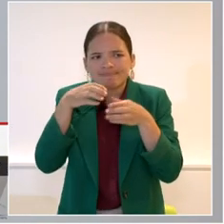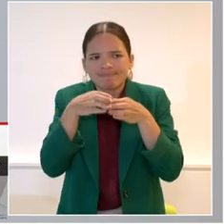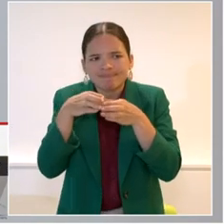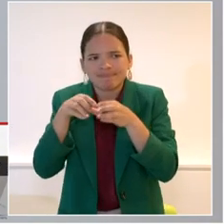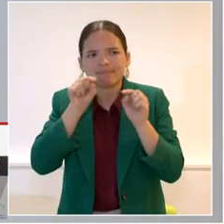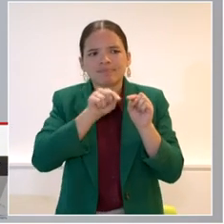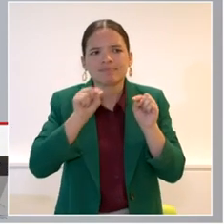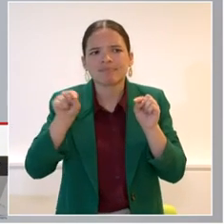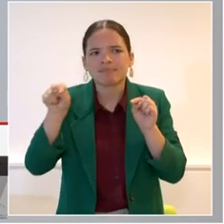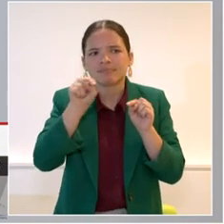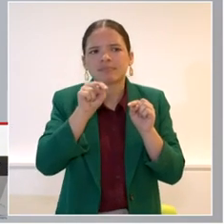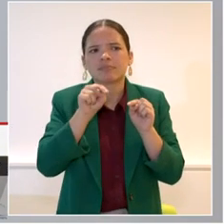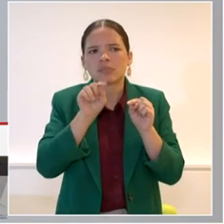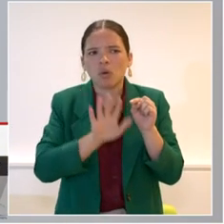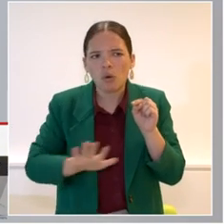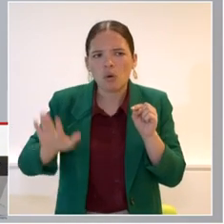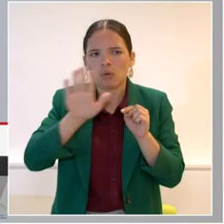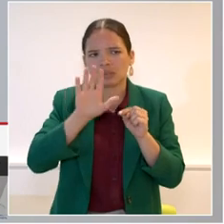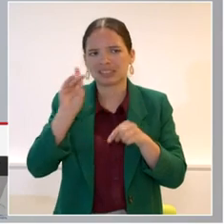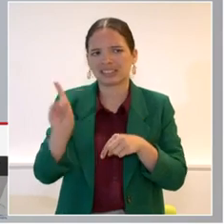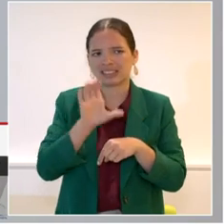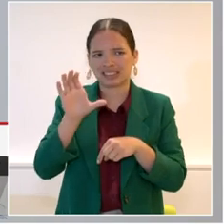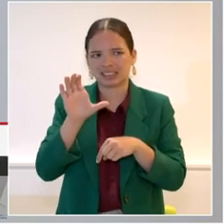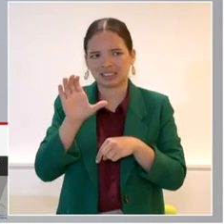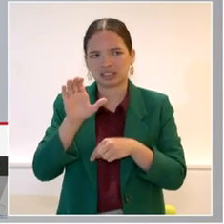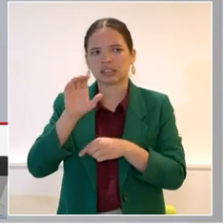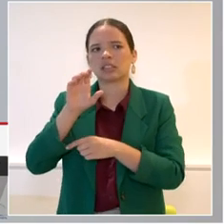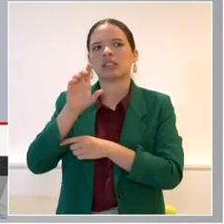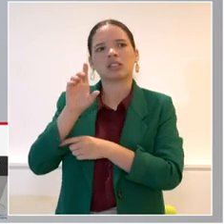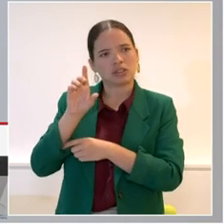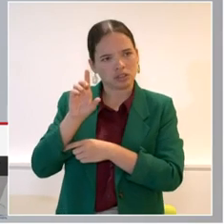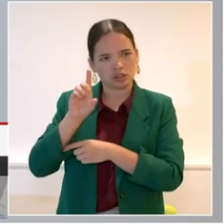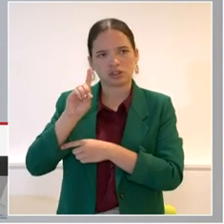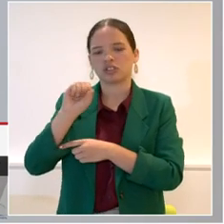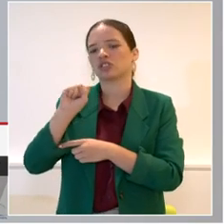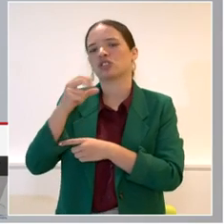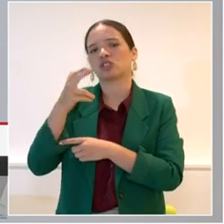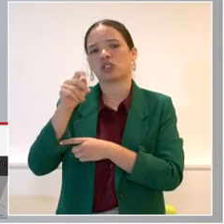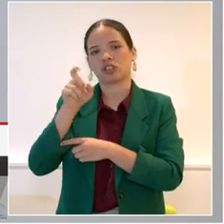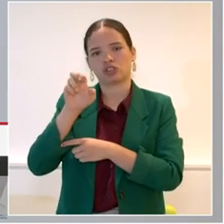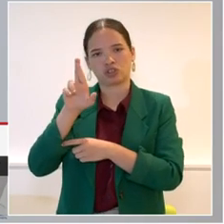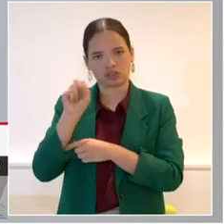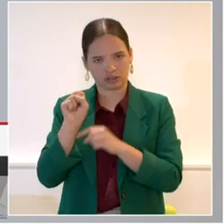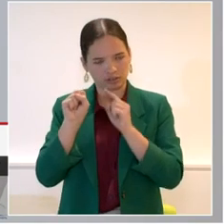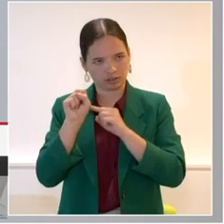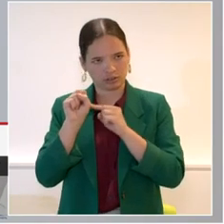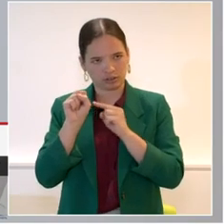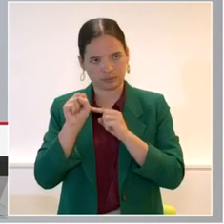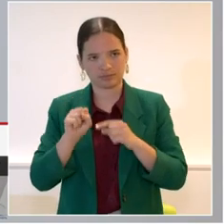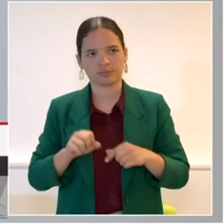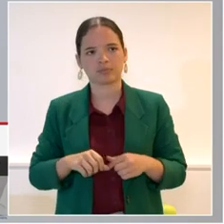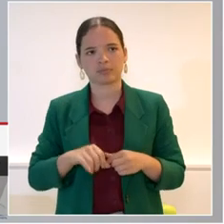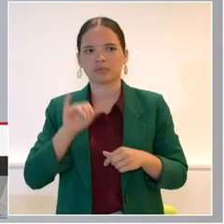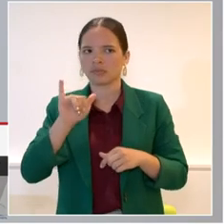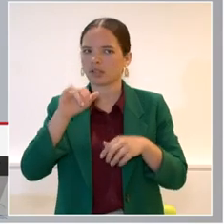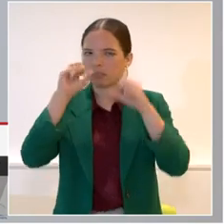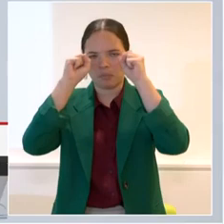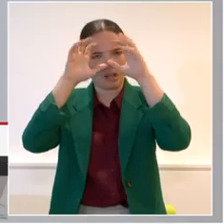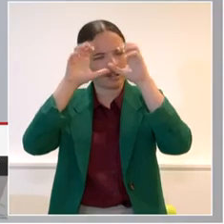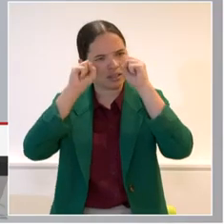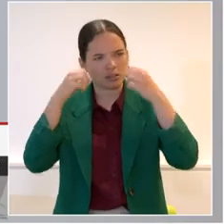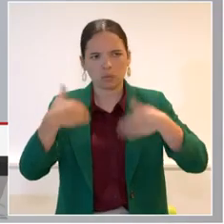created a robust set of tools and they've done an amazing job to